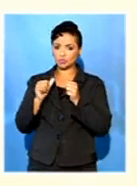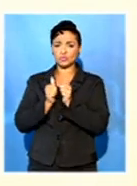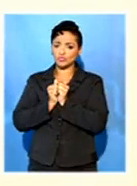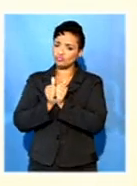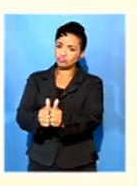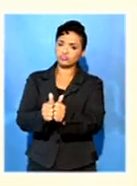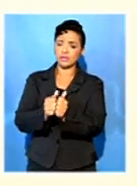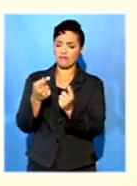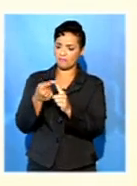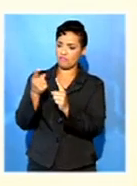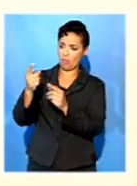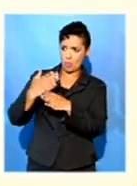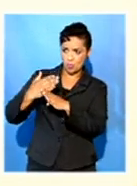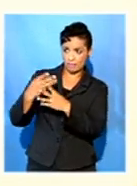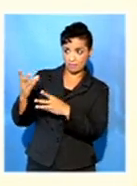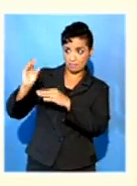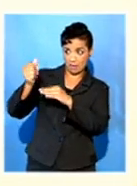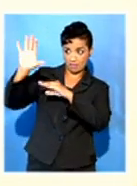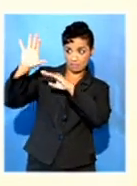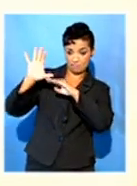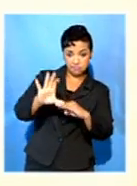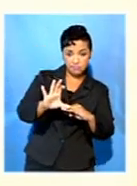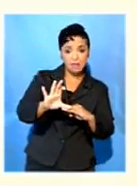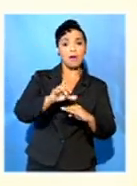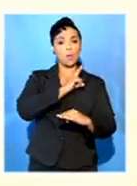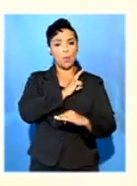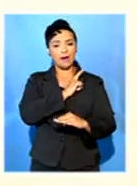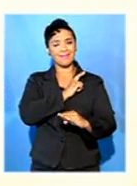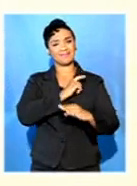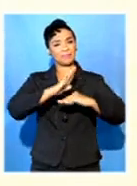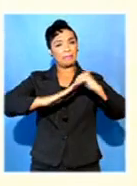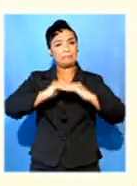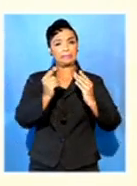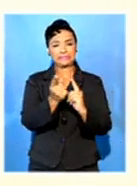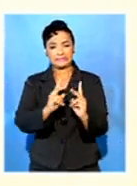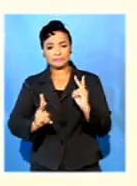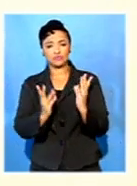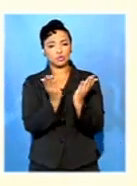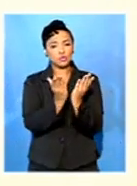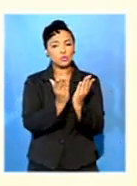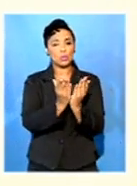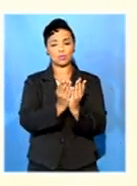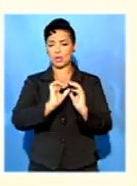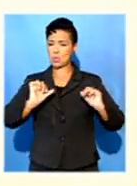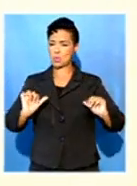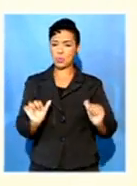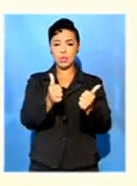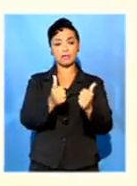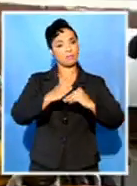to get financial resources to build very good